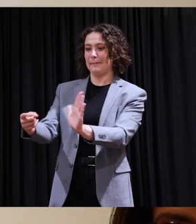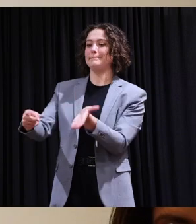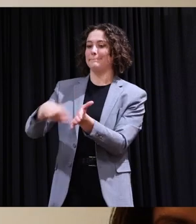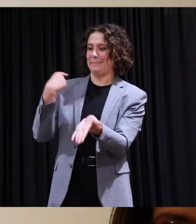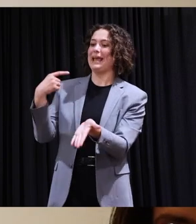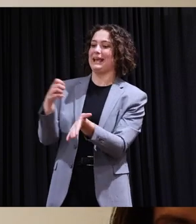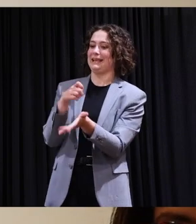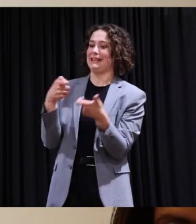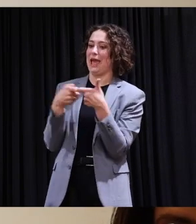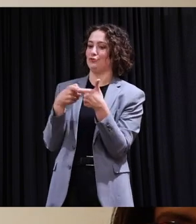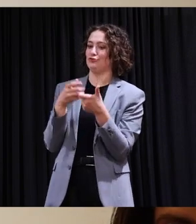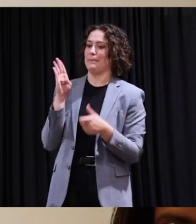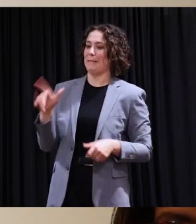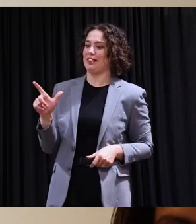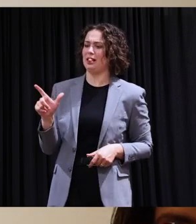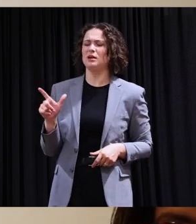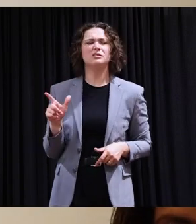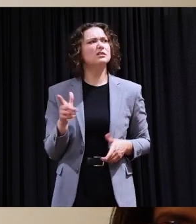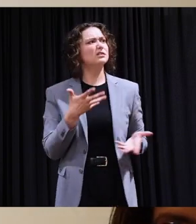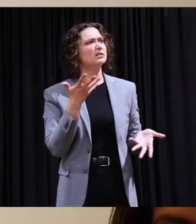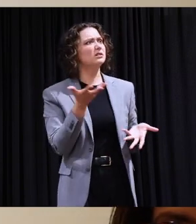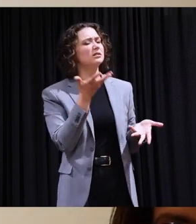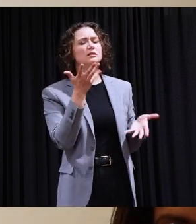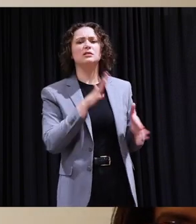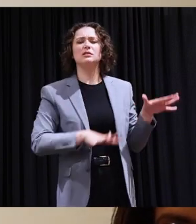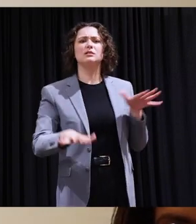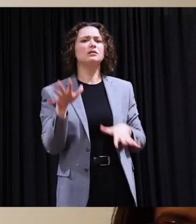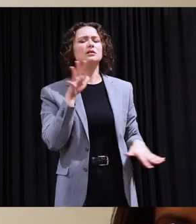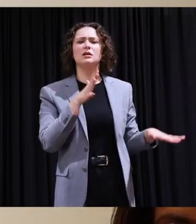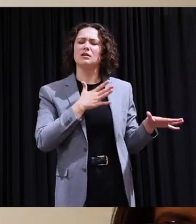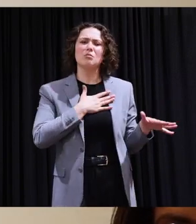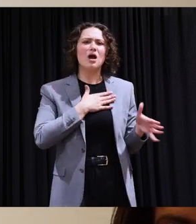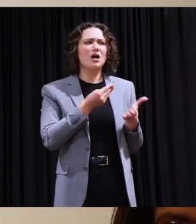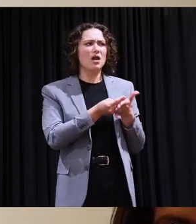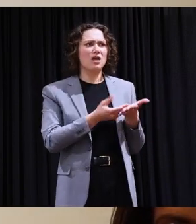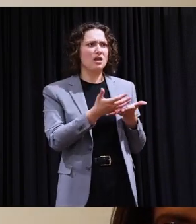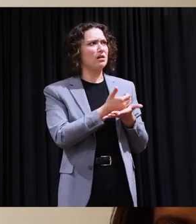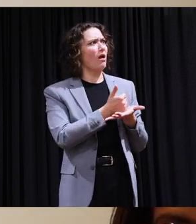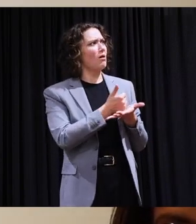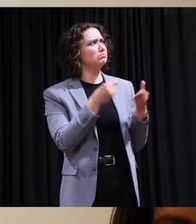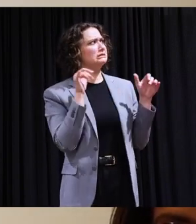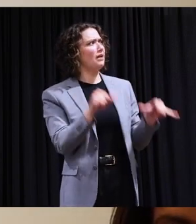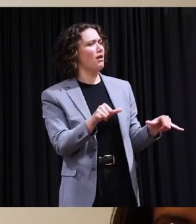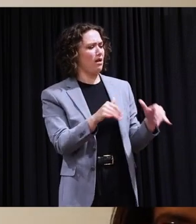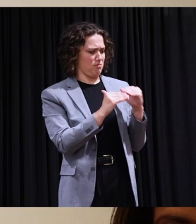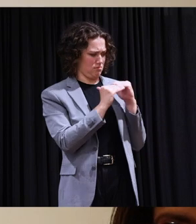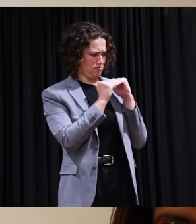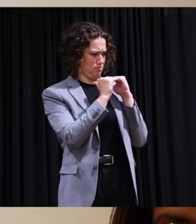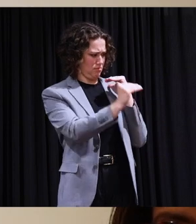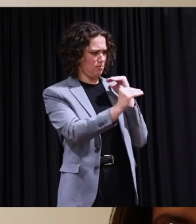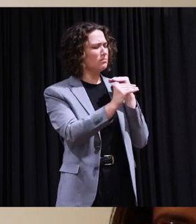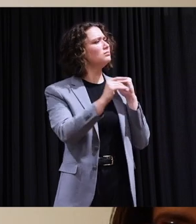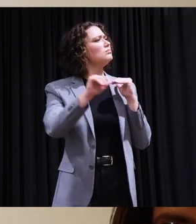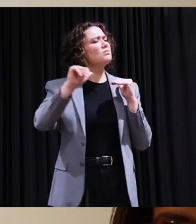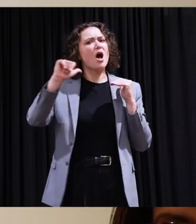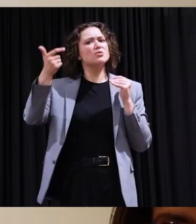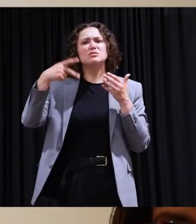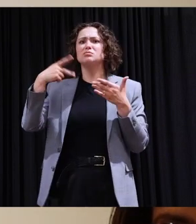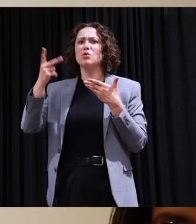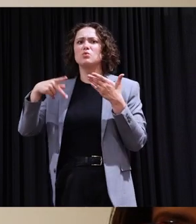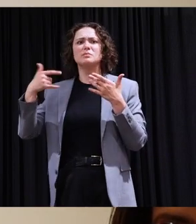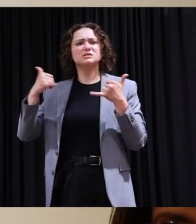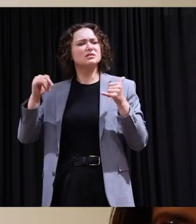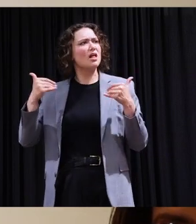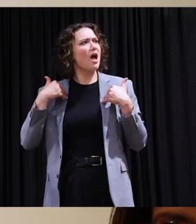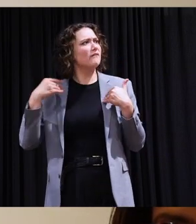I still am in the same income category. I still have a lot of the other issues that I have that I'm getting social services from. I'm not